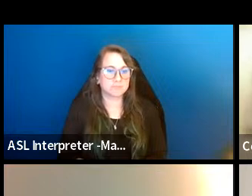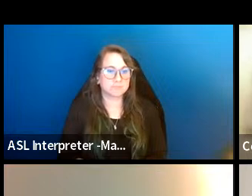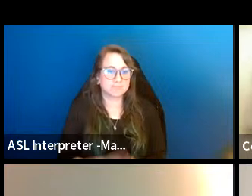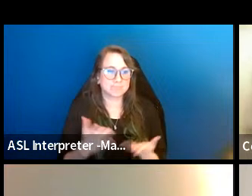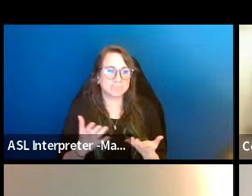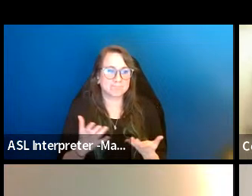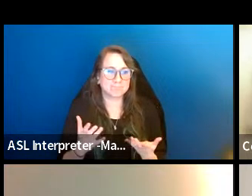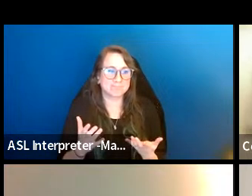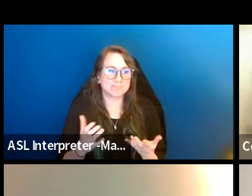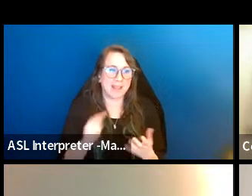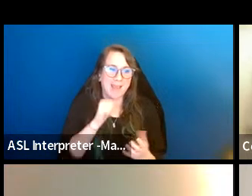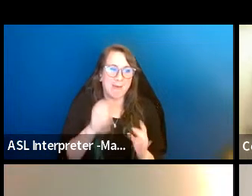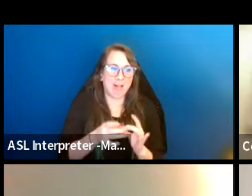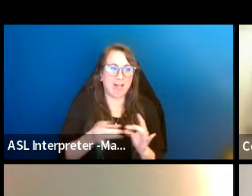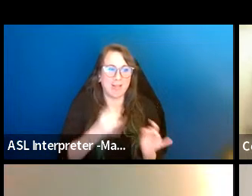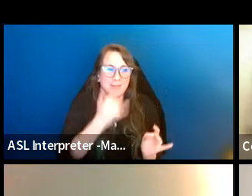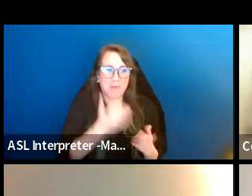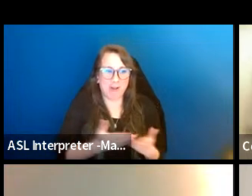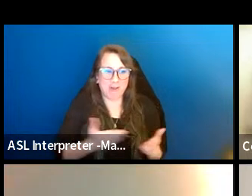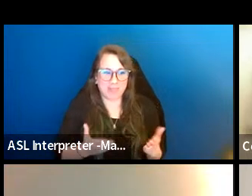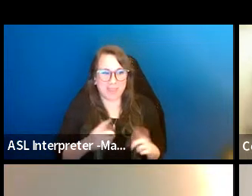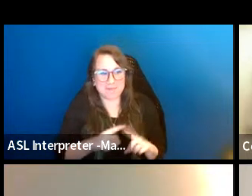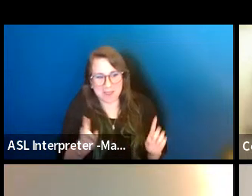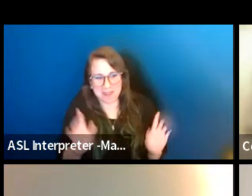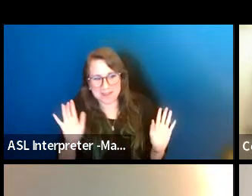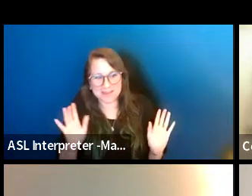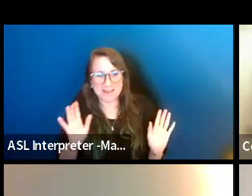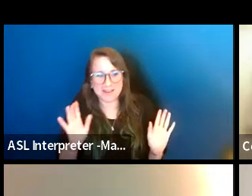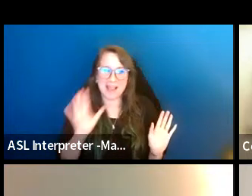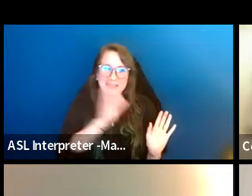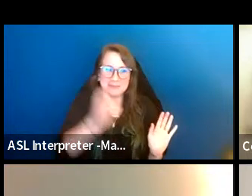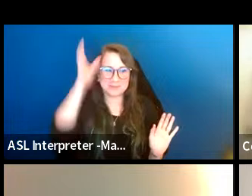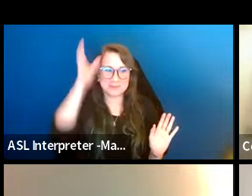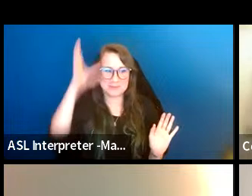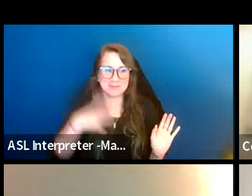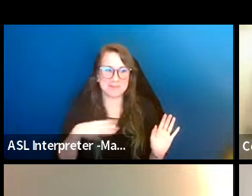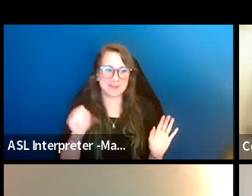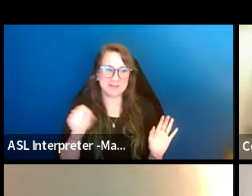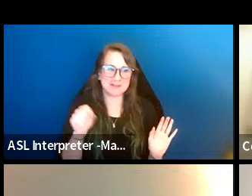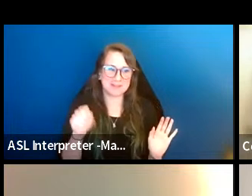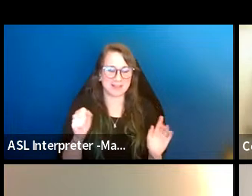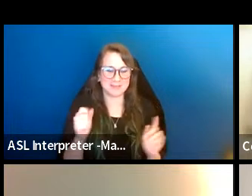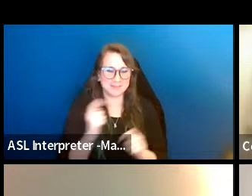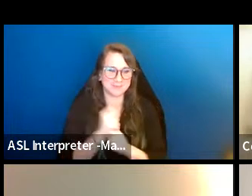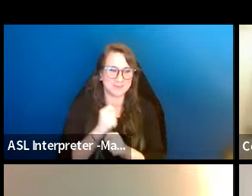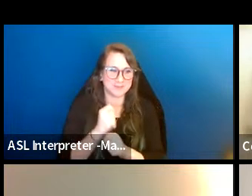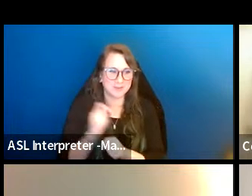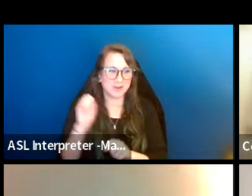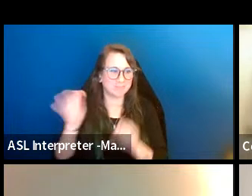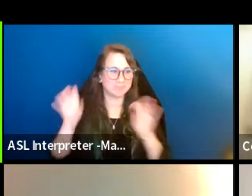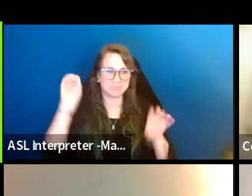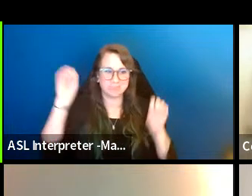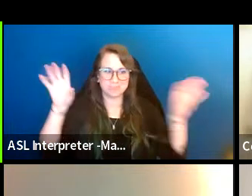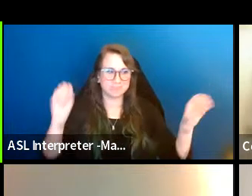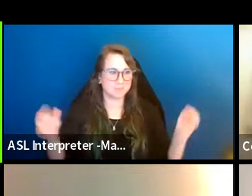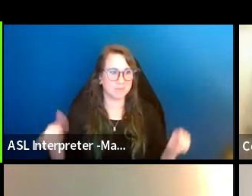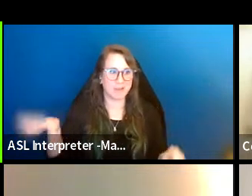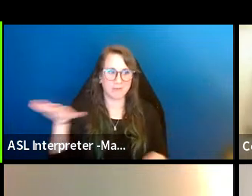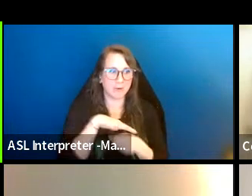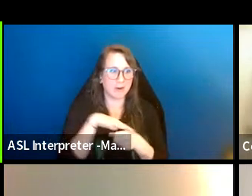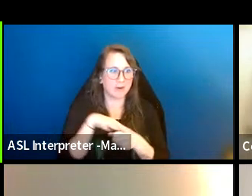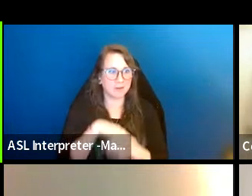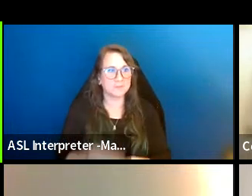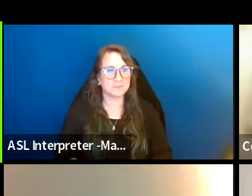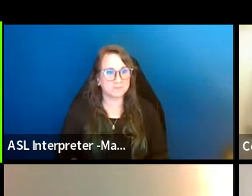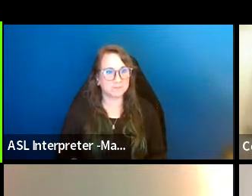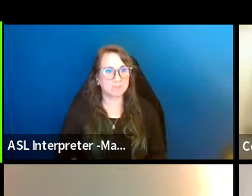I don't want to say the wrong thing, and then it'd be. But yeah, I believe it's a male riding a Oh, truck and he's dumping everywhere. Could you do send